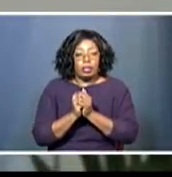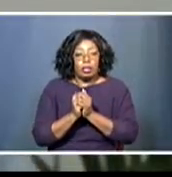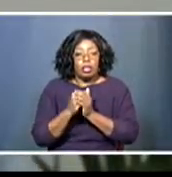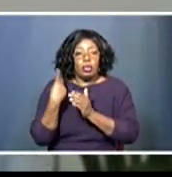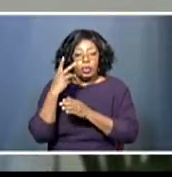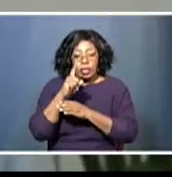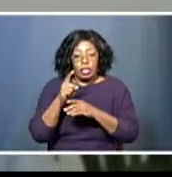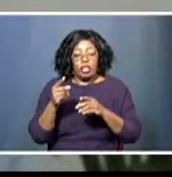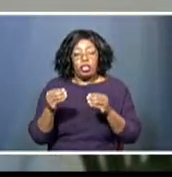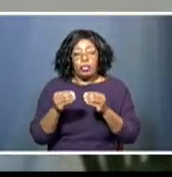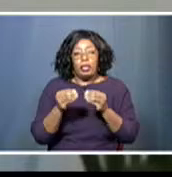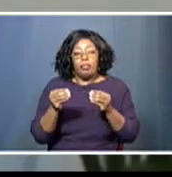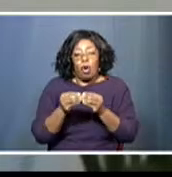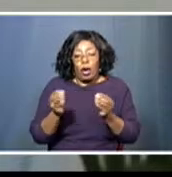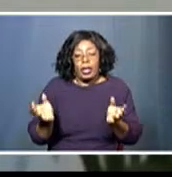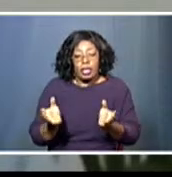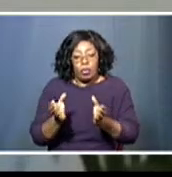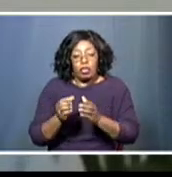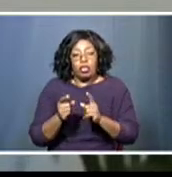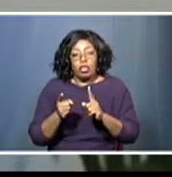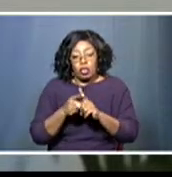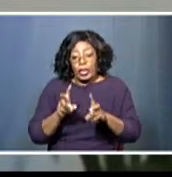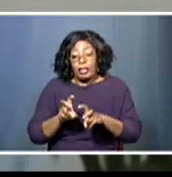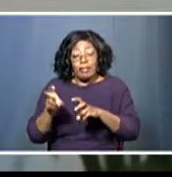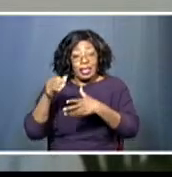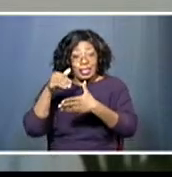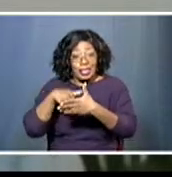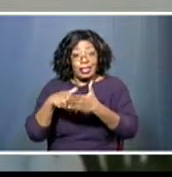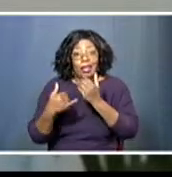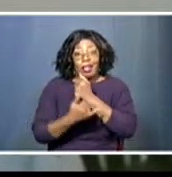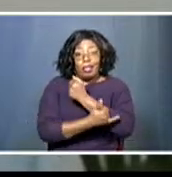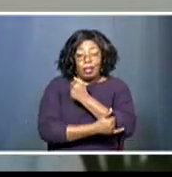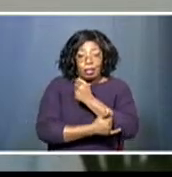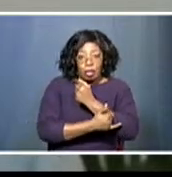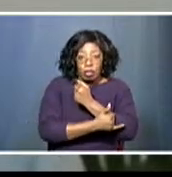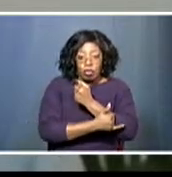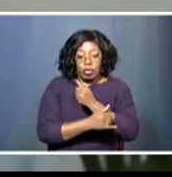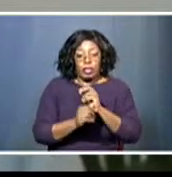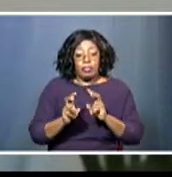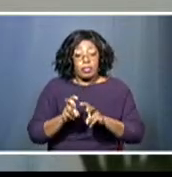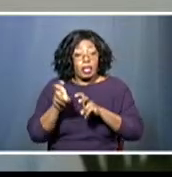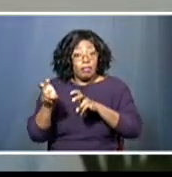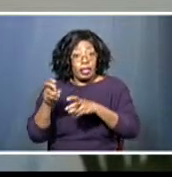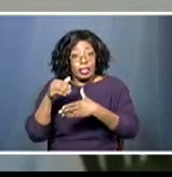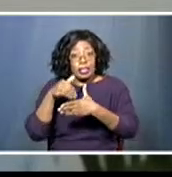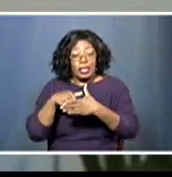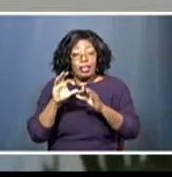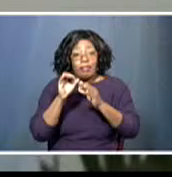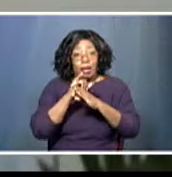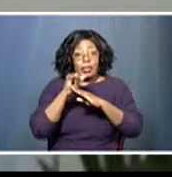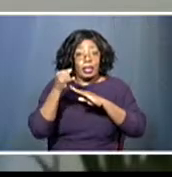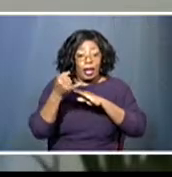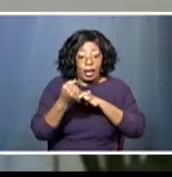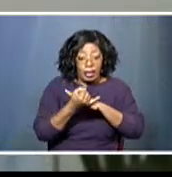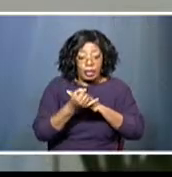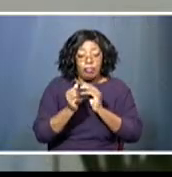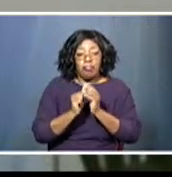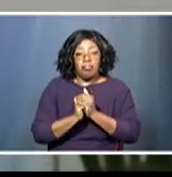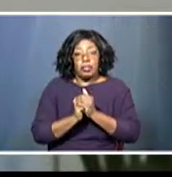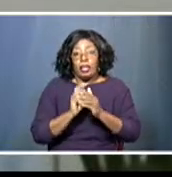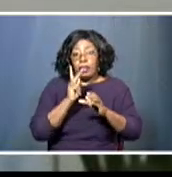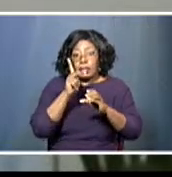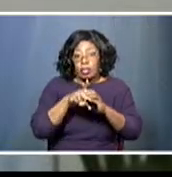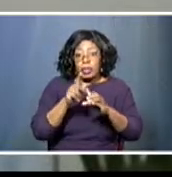over-incentivized to invest in the country, invest in Family Islands, to participate in Family